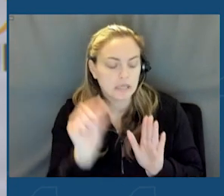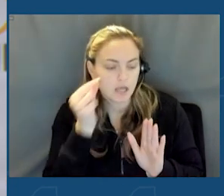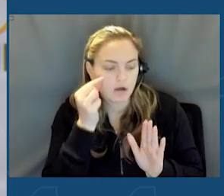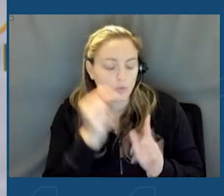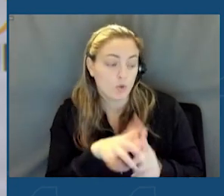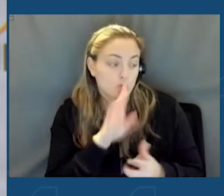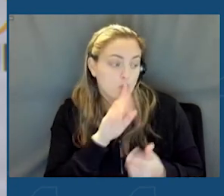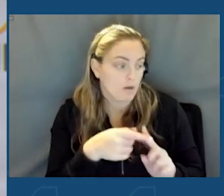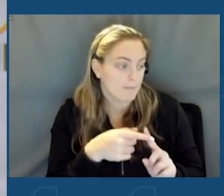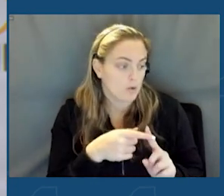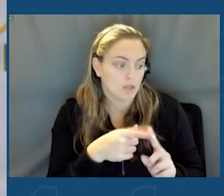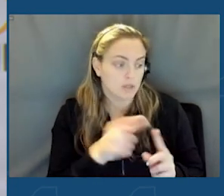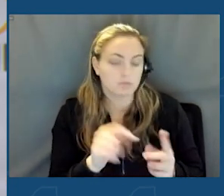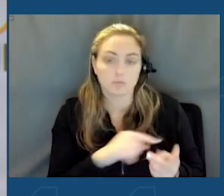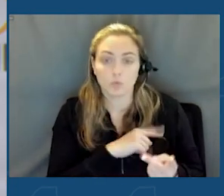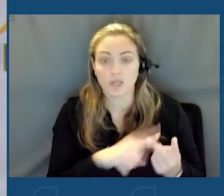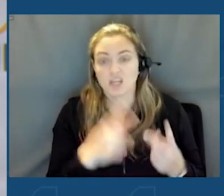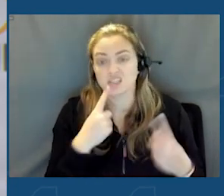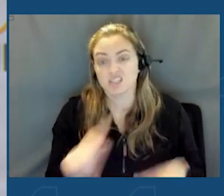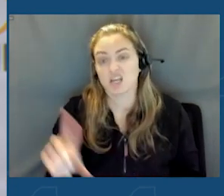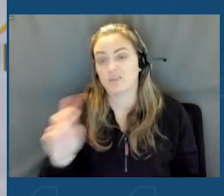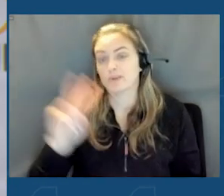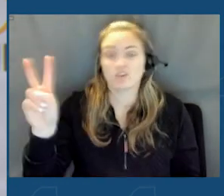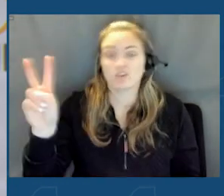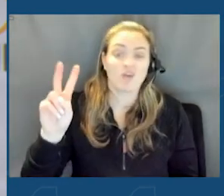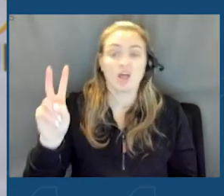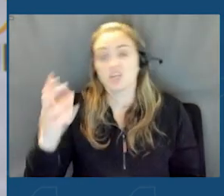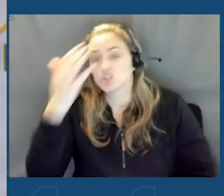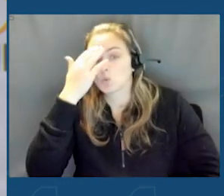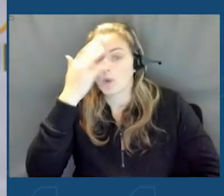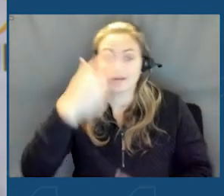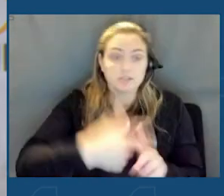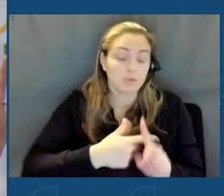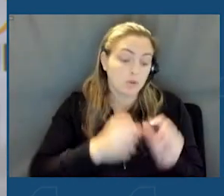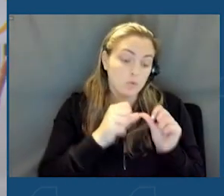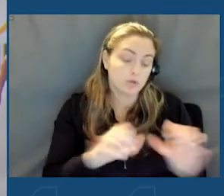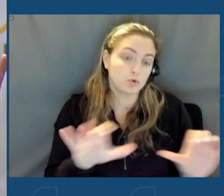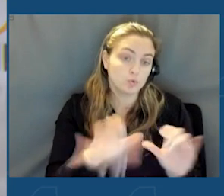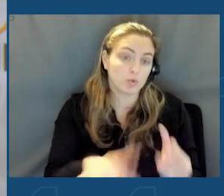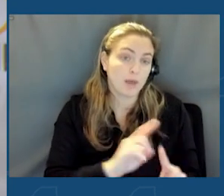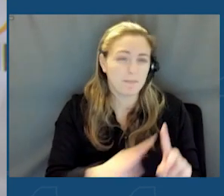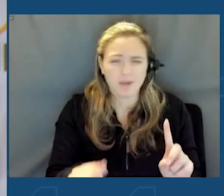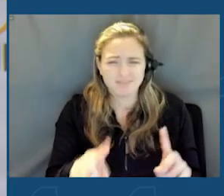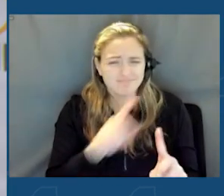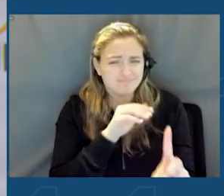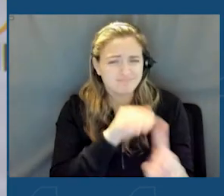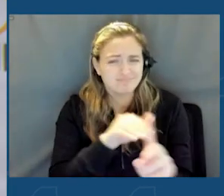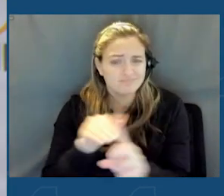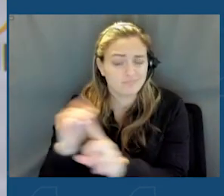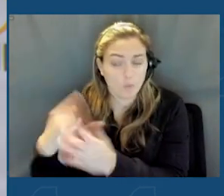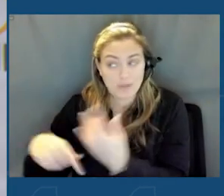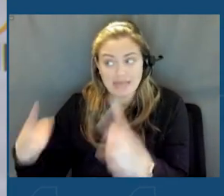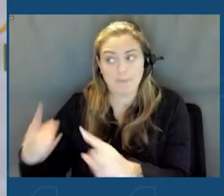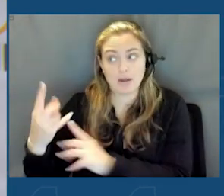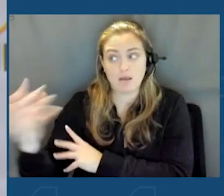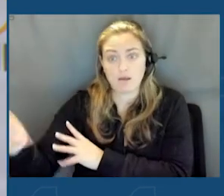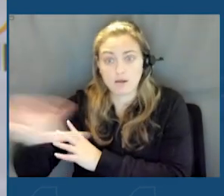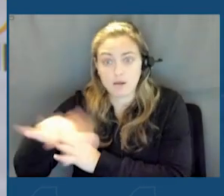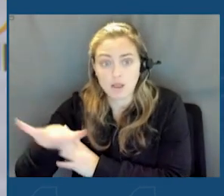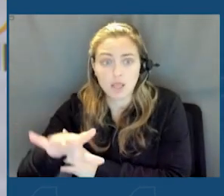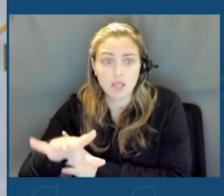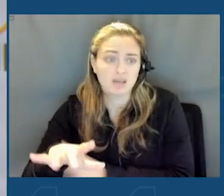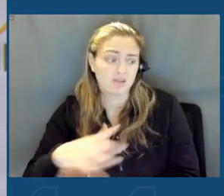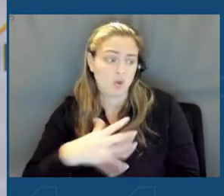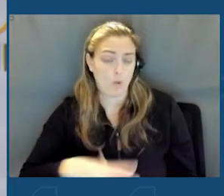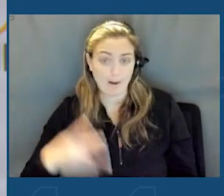declare Domestic Violence Awareness Month. We do it every year. I'll continue to do that. But that is a reminder of what's going on. We can wear purple, pull